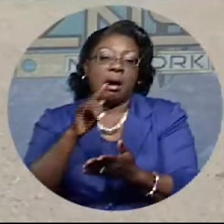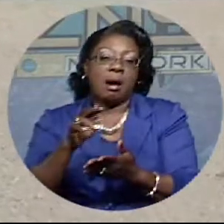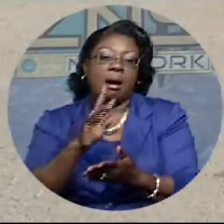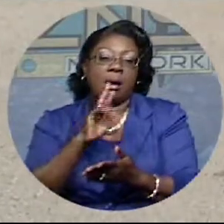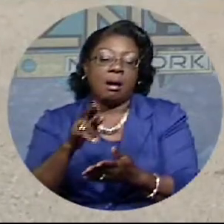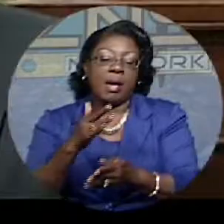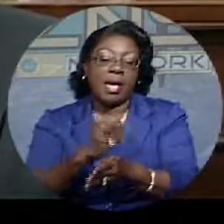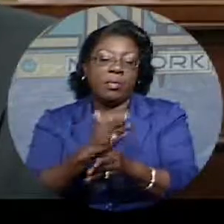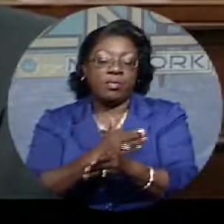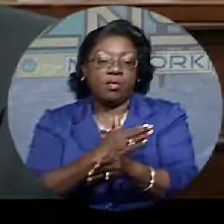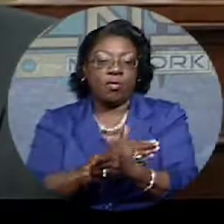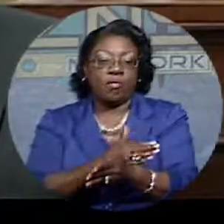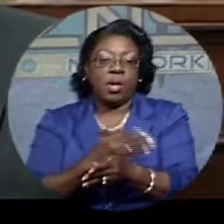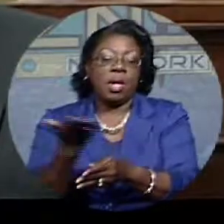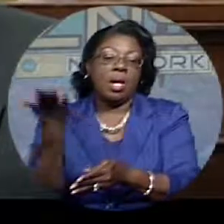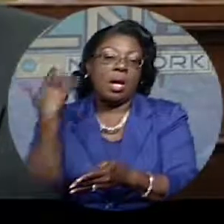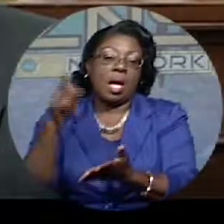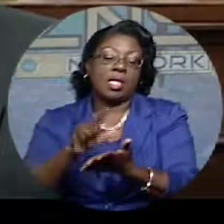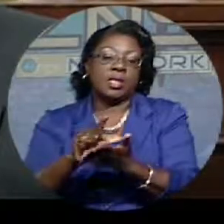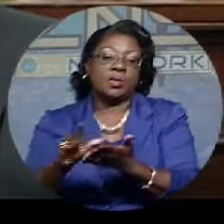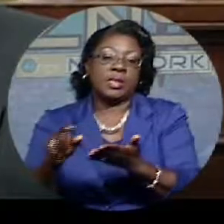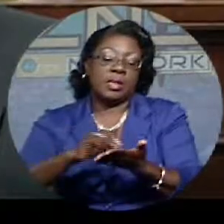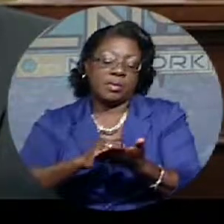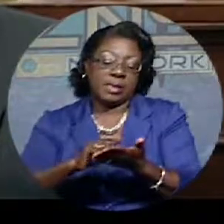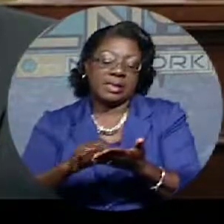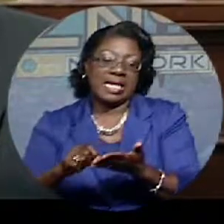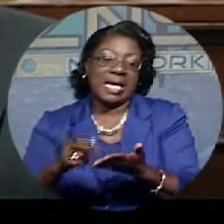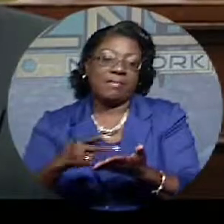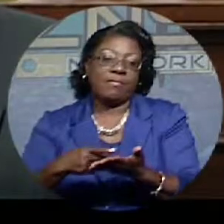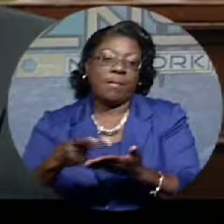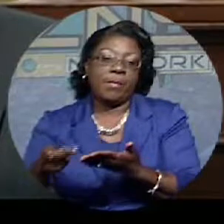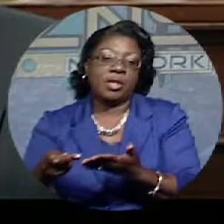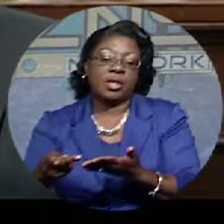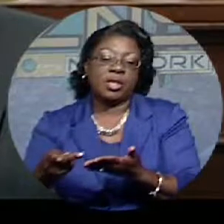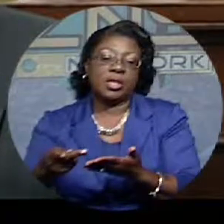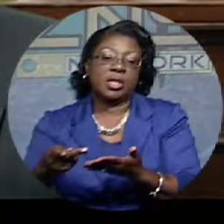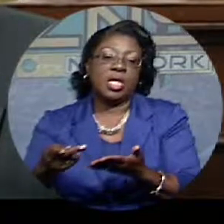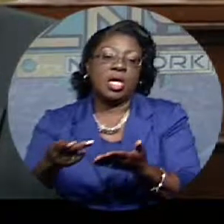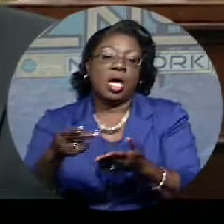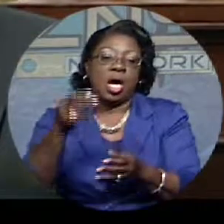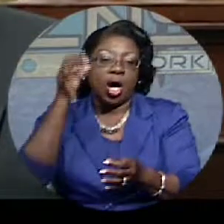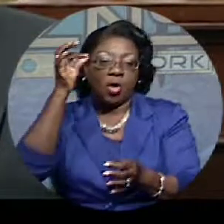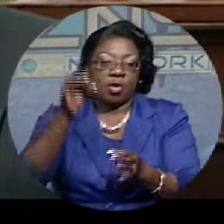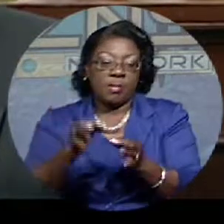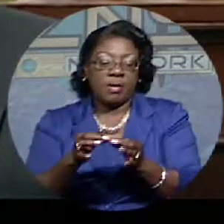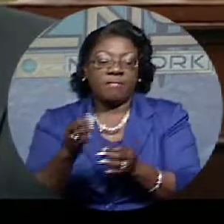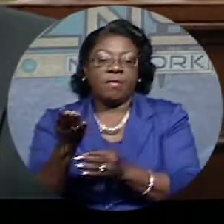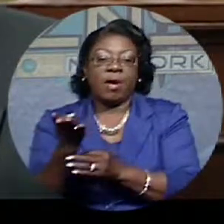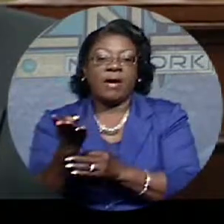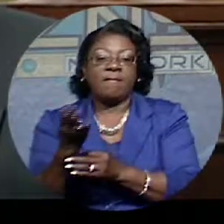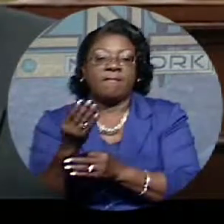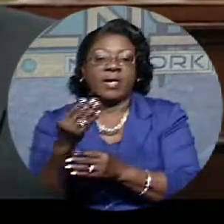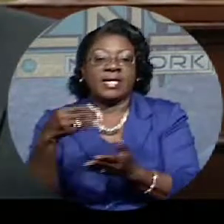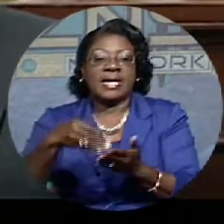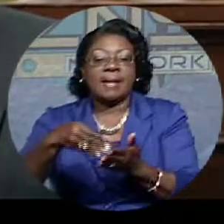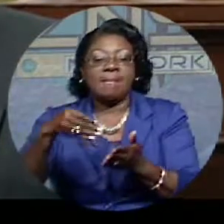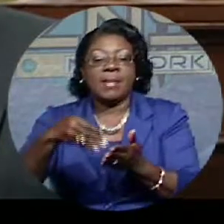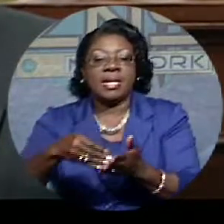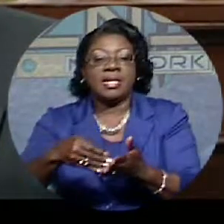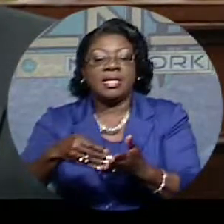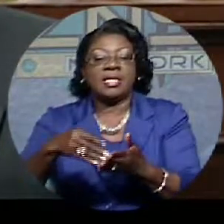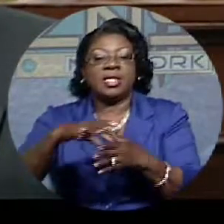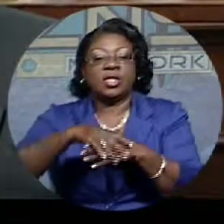last week, there was the official signing of the purchase agreement for a $14 million radar for our air navigation